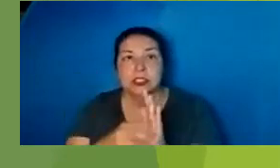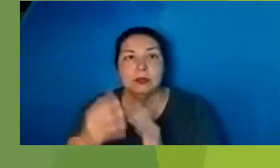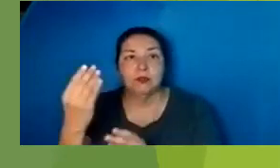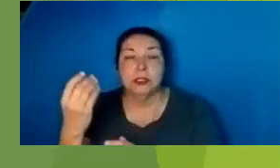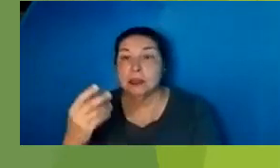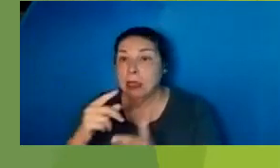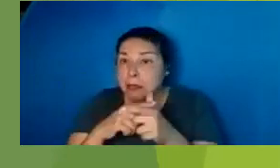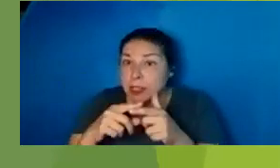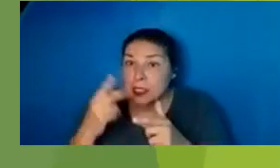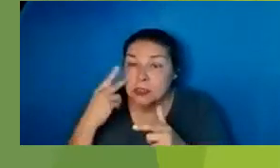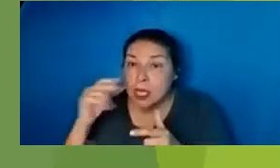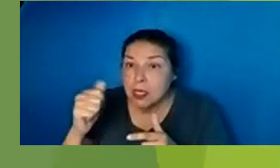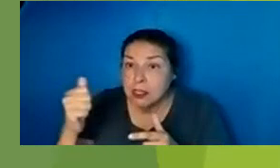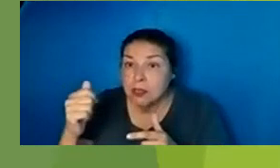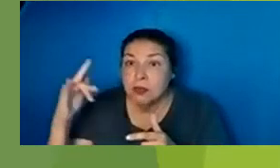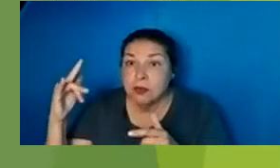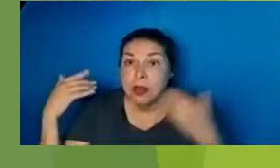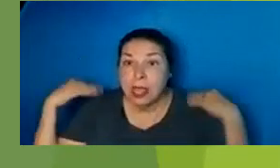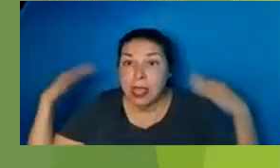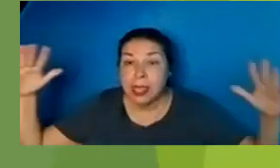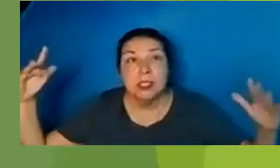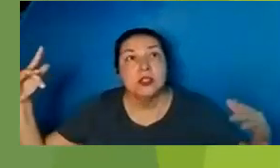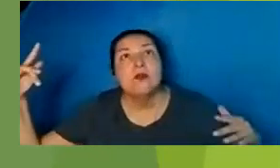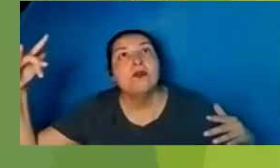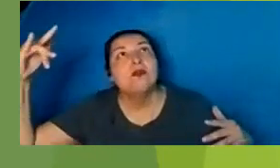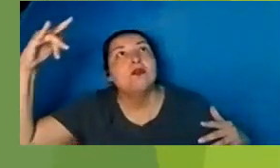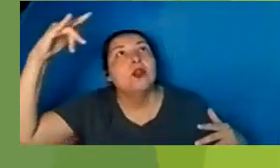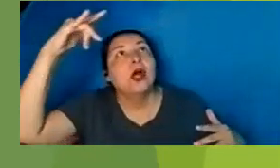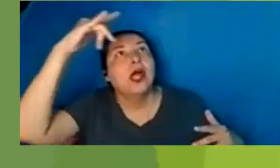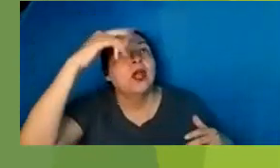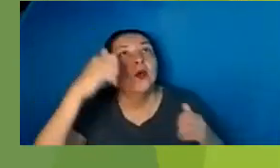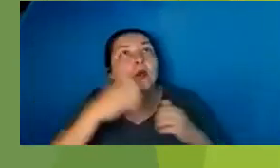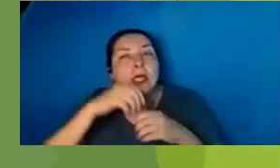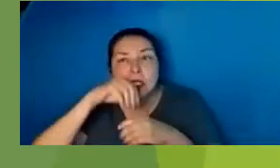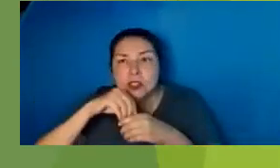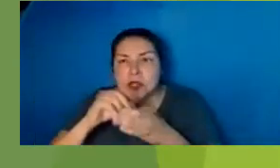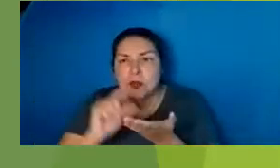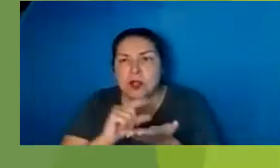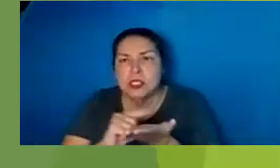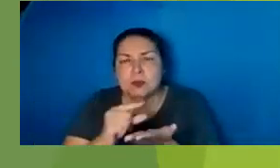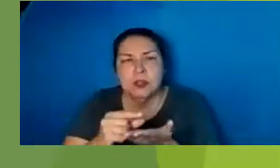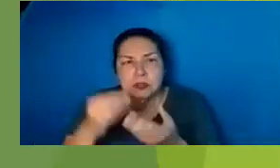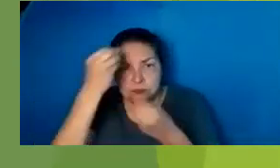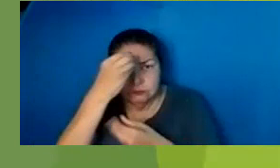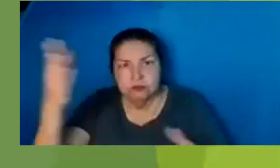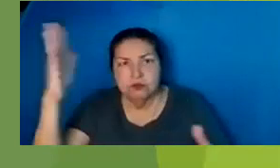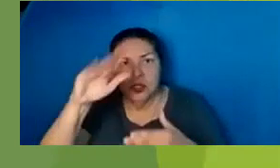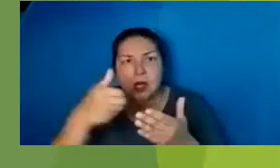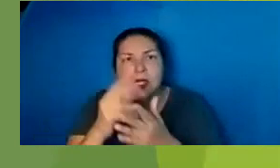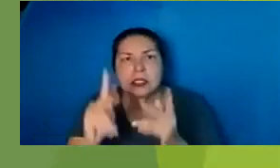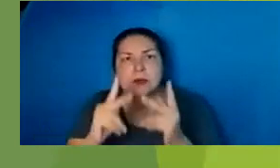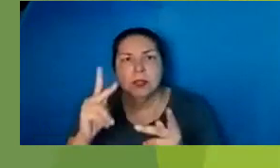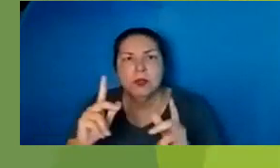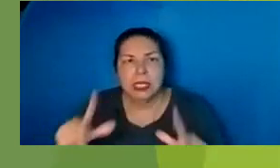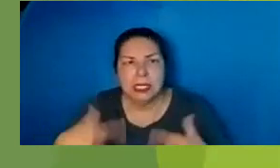angel flying directly overhead, with an eternal gospel to proclaim to those who dwell on earth, to every